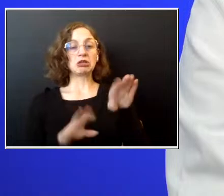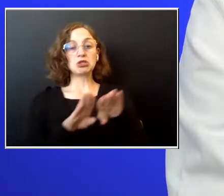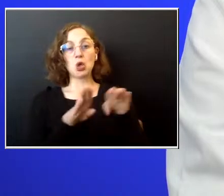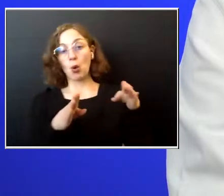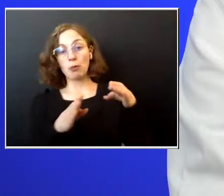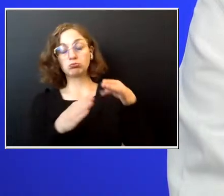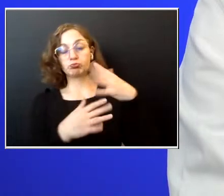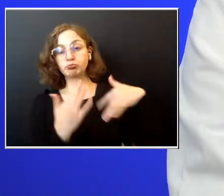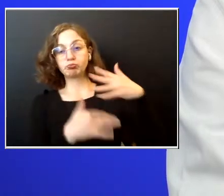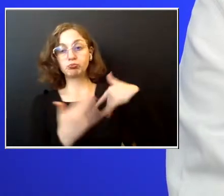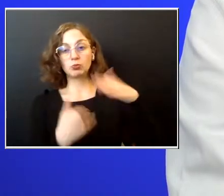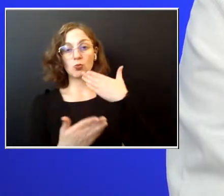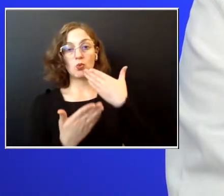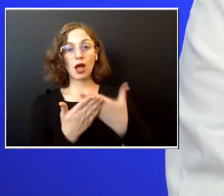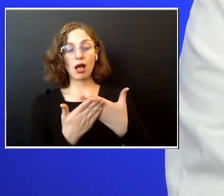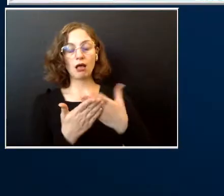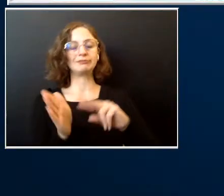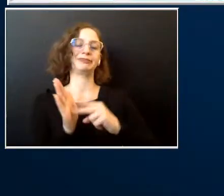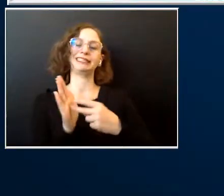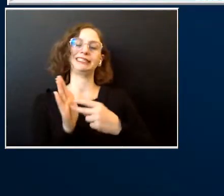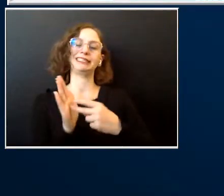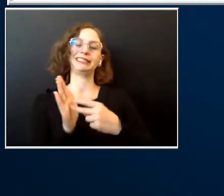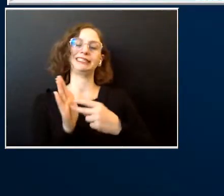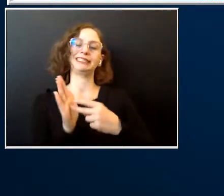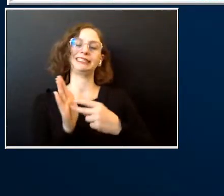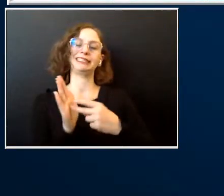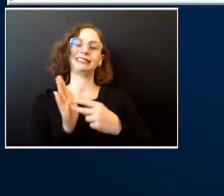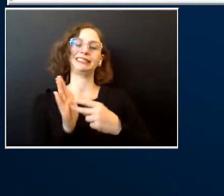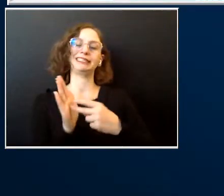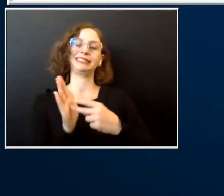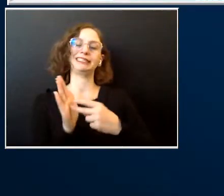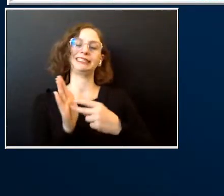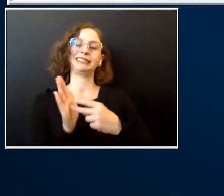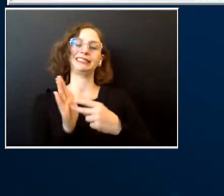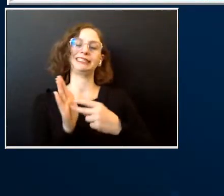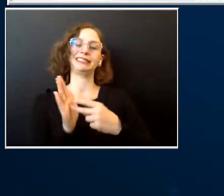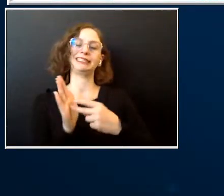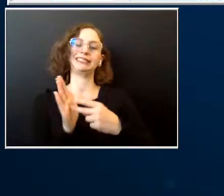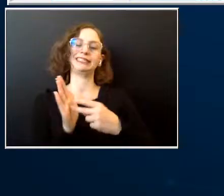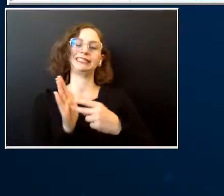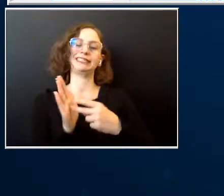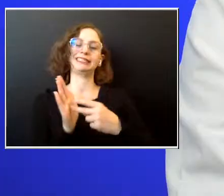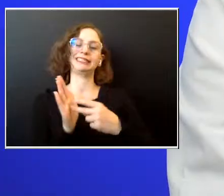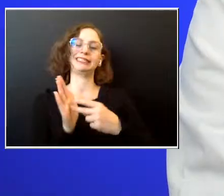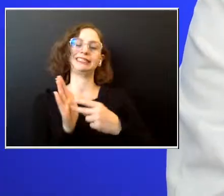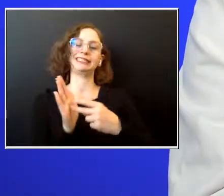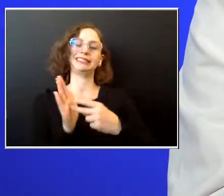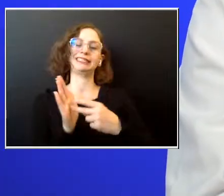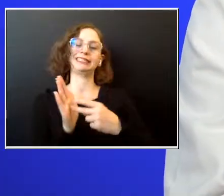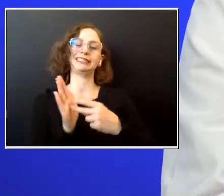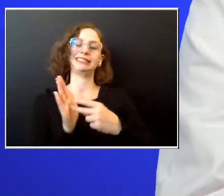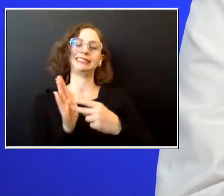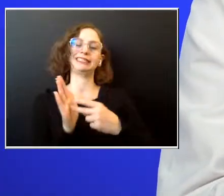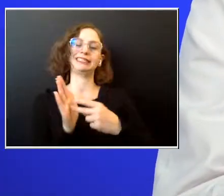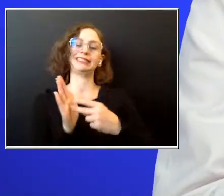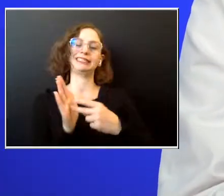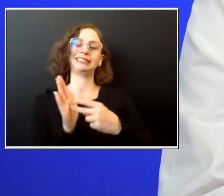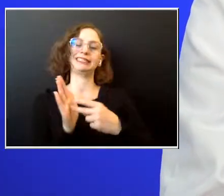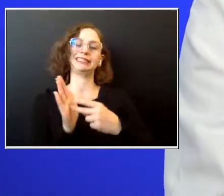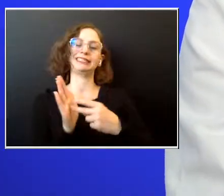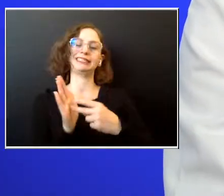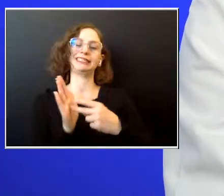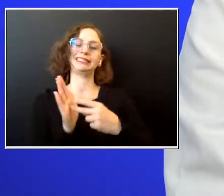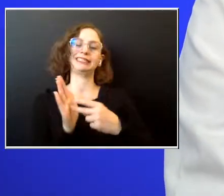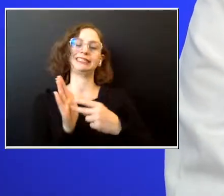she shouldn't need anything else. Does every patient need 2 surgeries, one Not on each side? necessarily. Sometimes Moya Moya only occurs on one side, called Moya